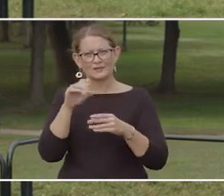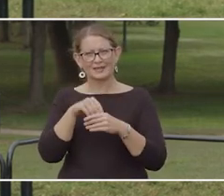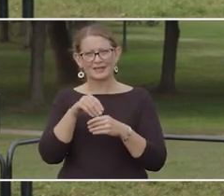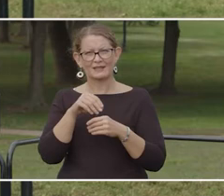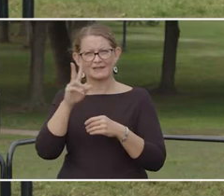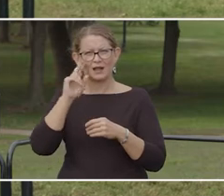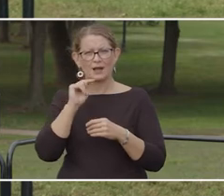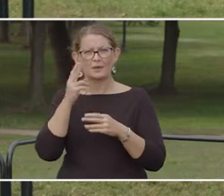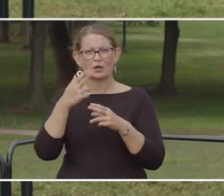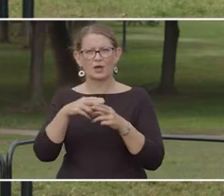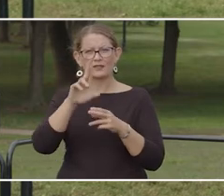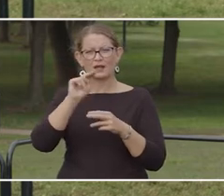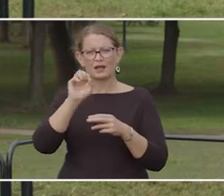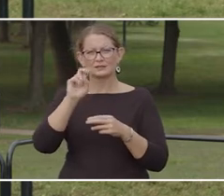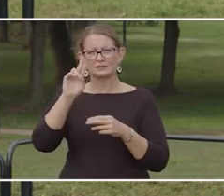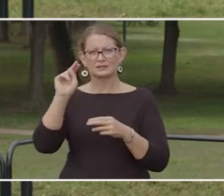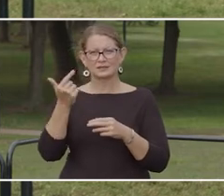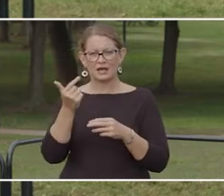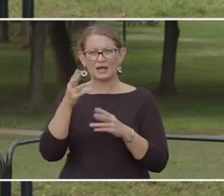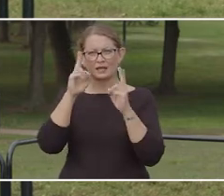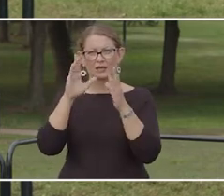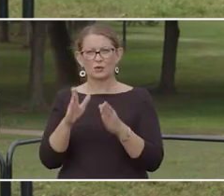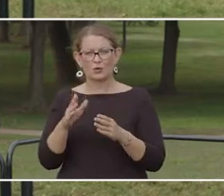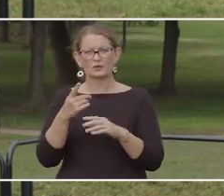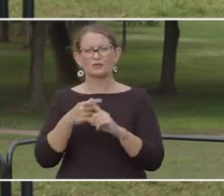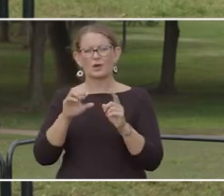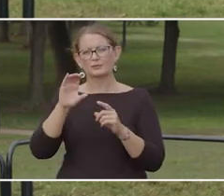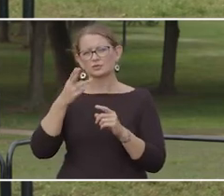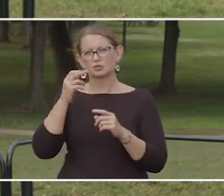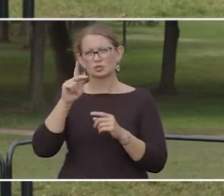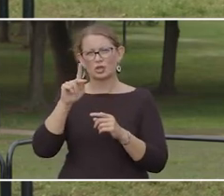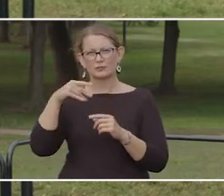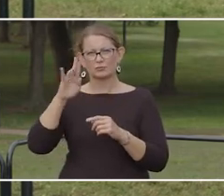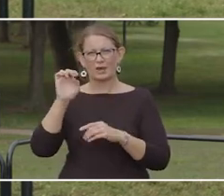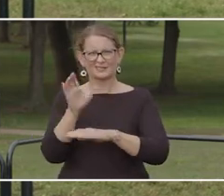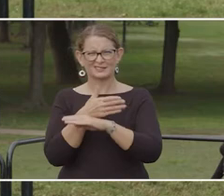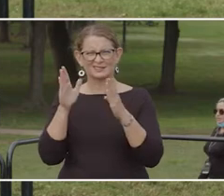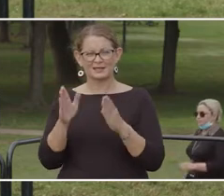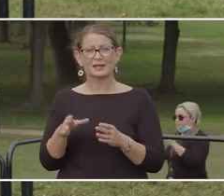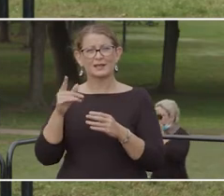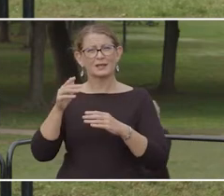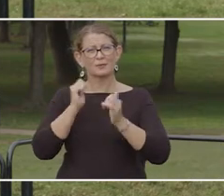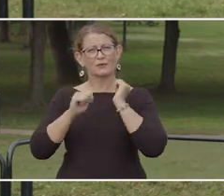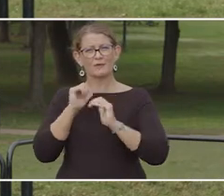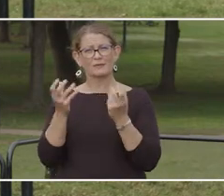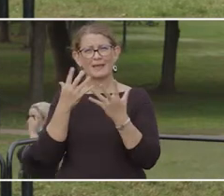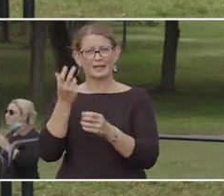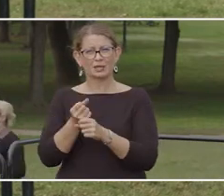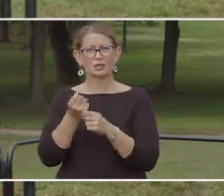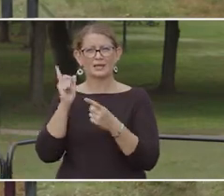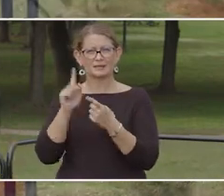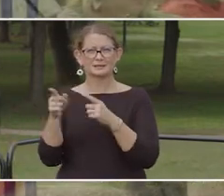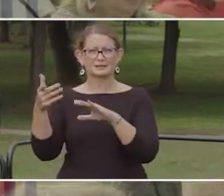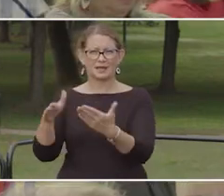Unsung Heroes" by Chuck Price. Chuck performed it at our ceremonies for many years until his death. Ladies